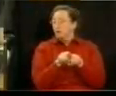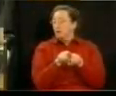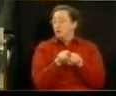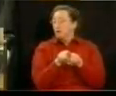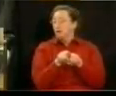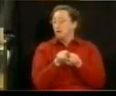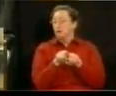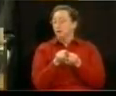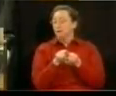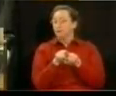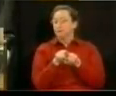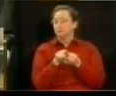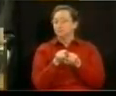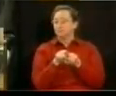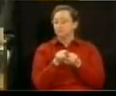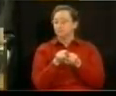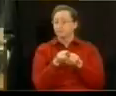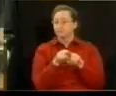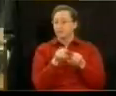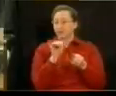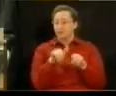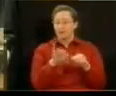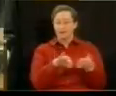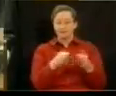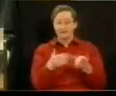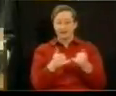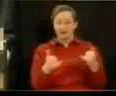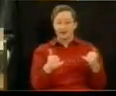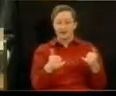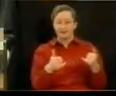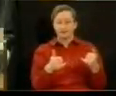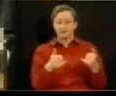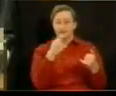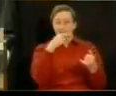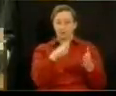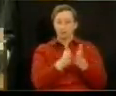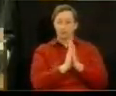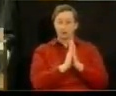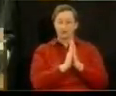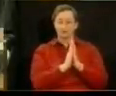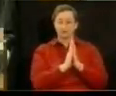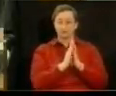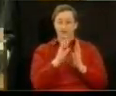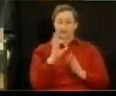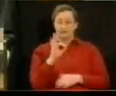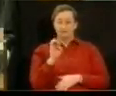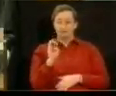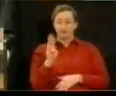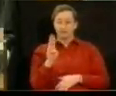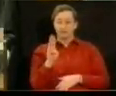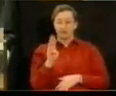that that deadline for requests be made by February